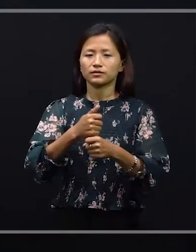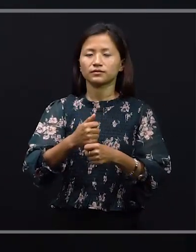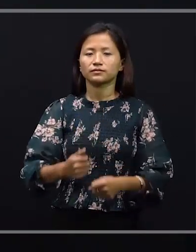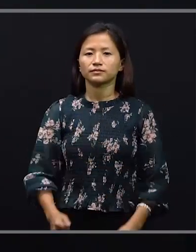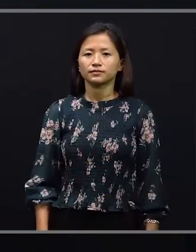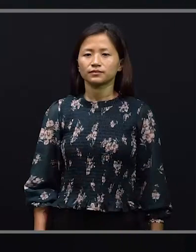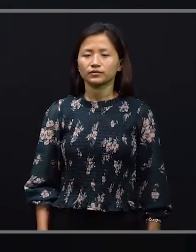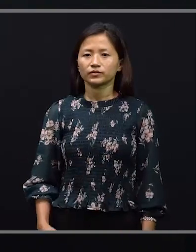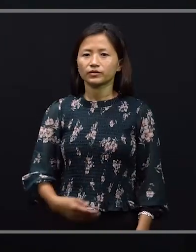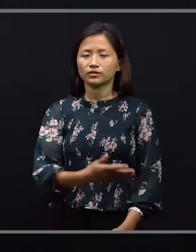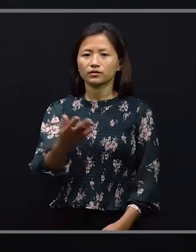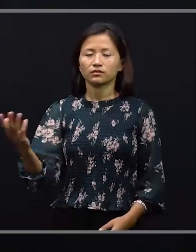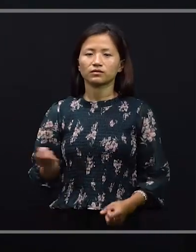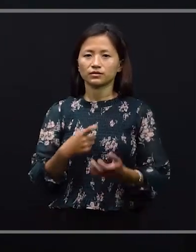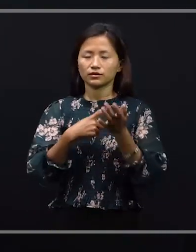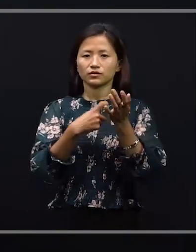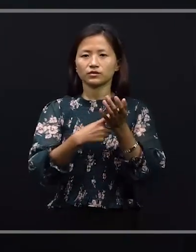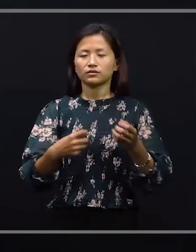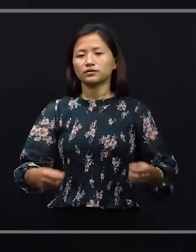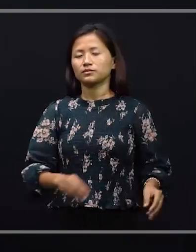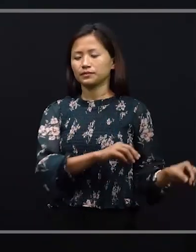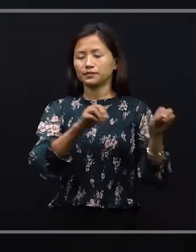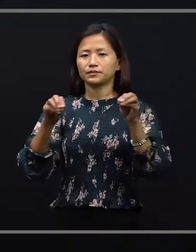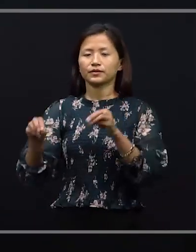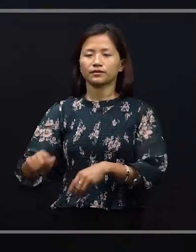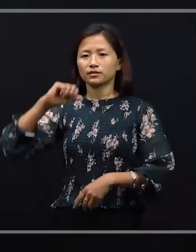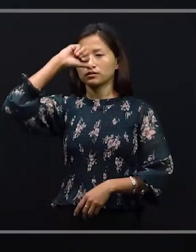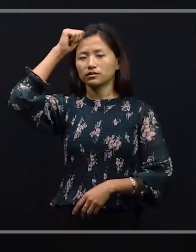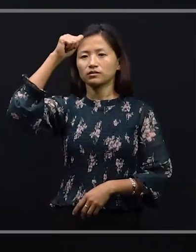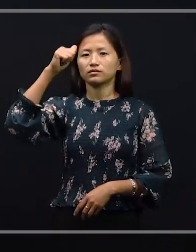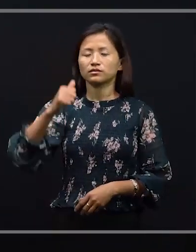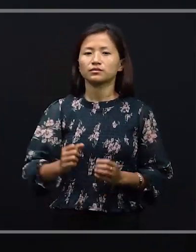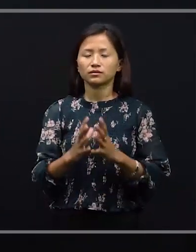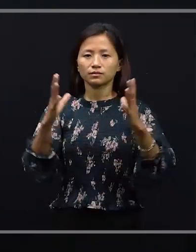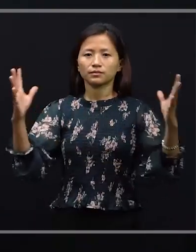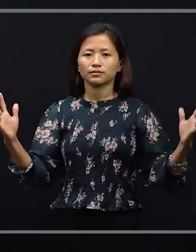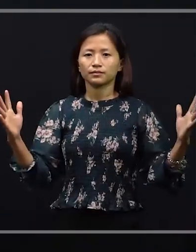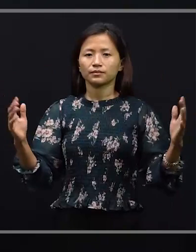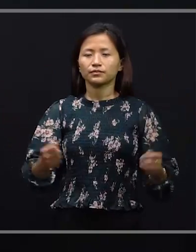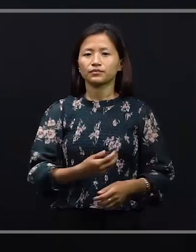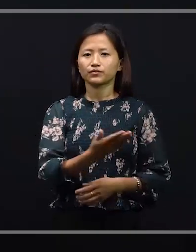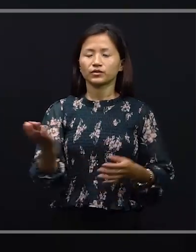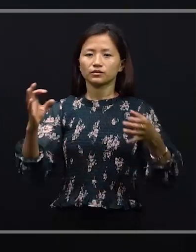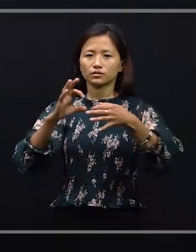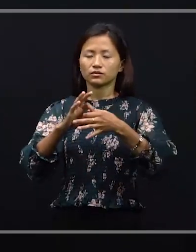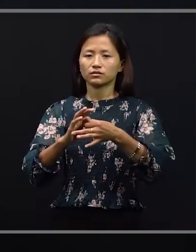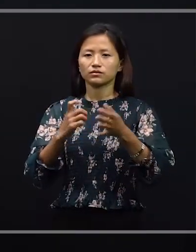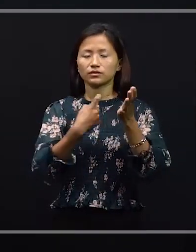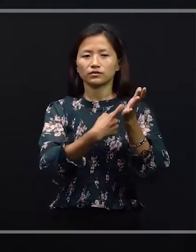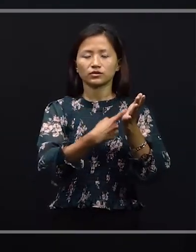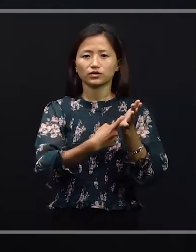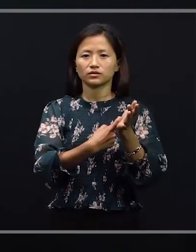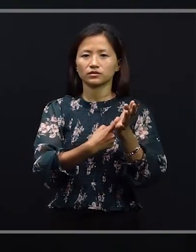called as revolutionaries. And in India also, many Indians, they joined these